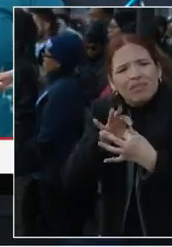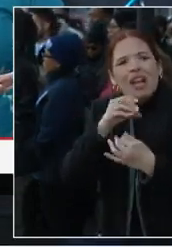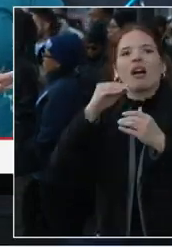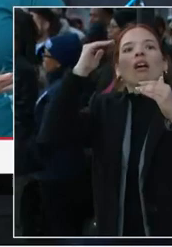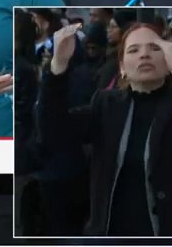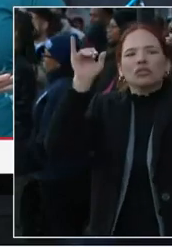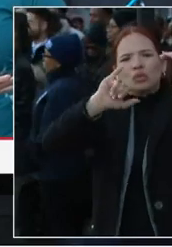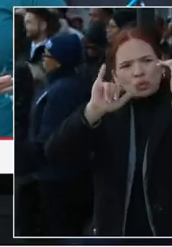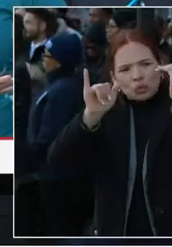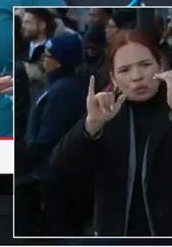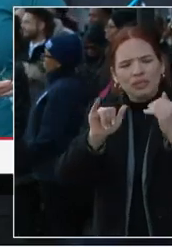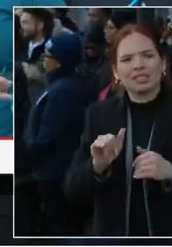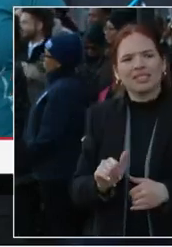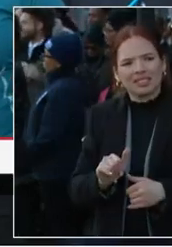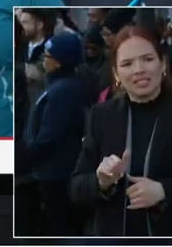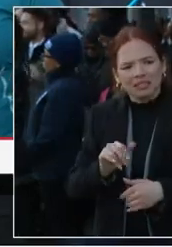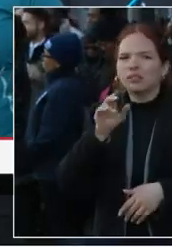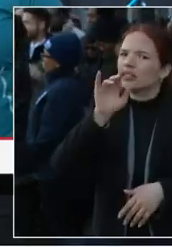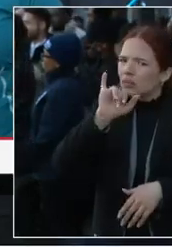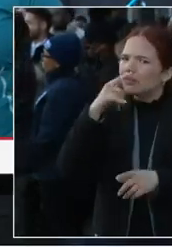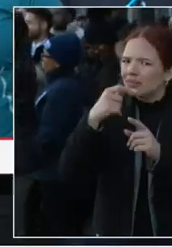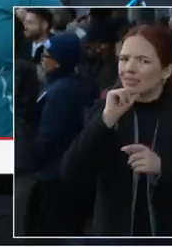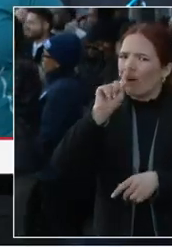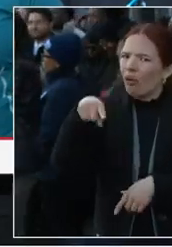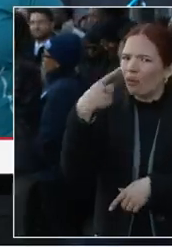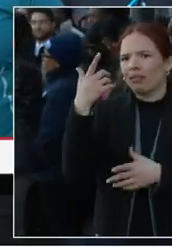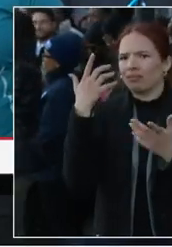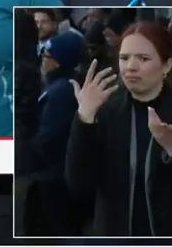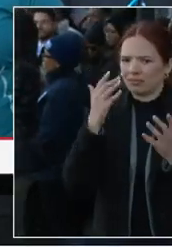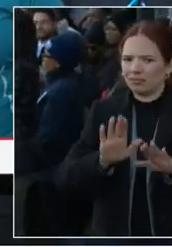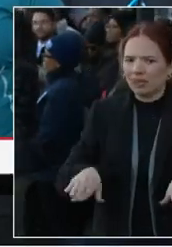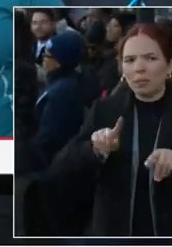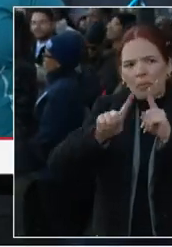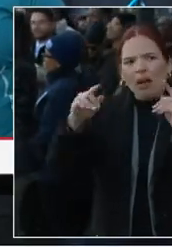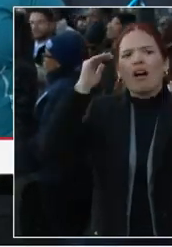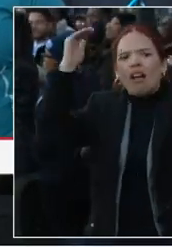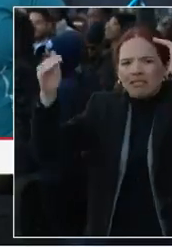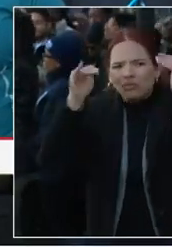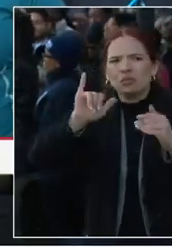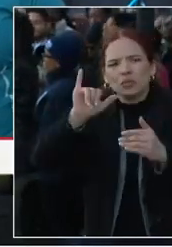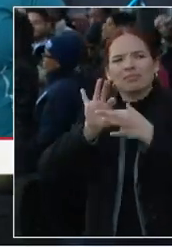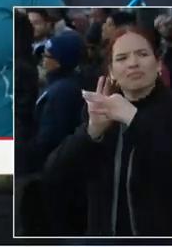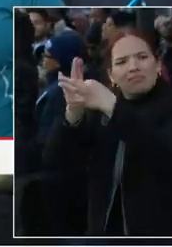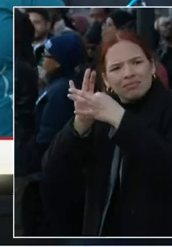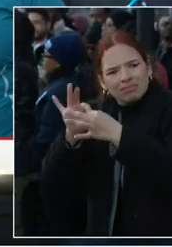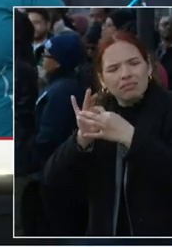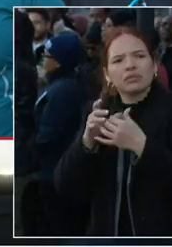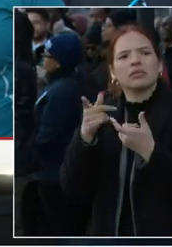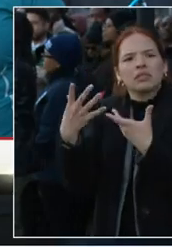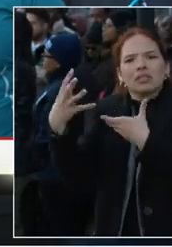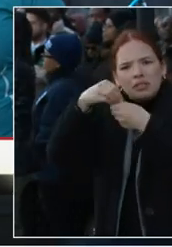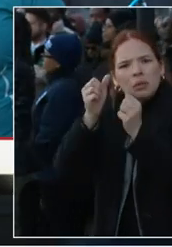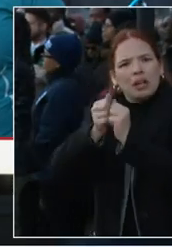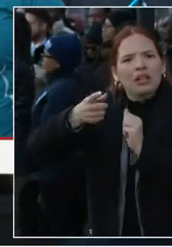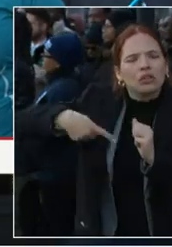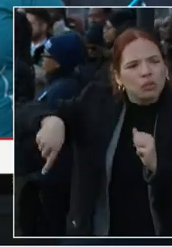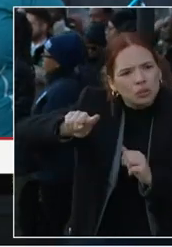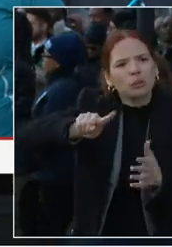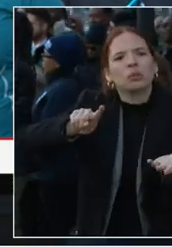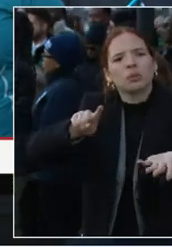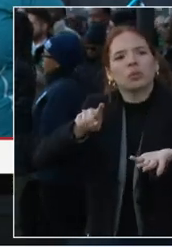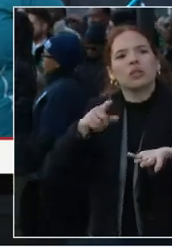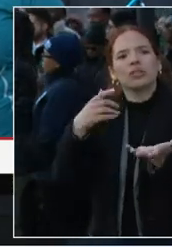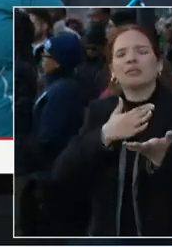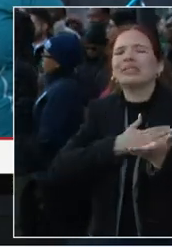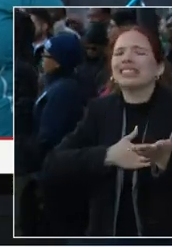kids. They're adults that we are engaging as well. And so please reach out to